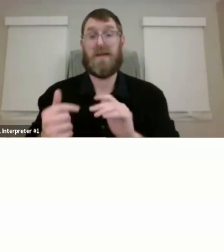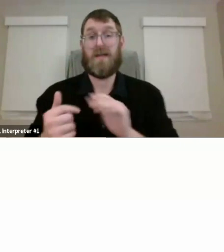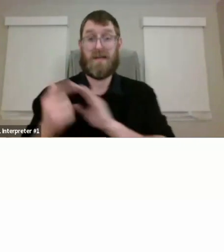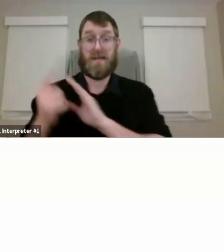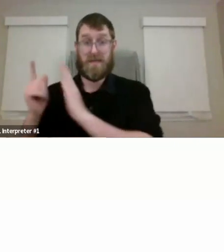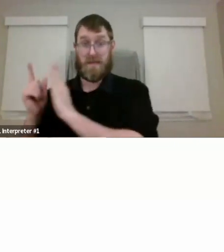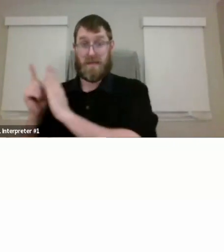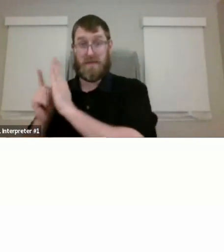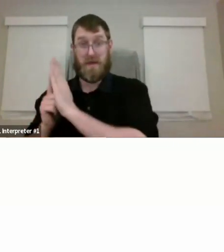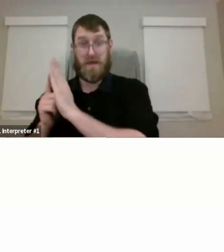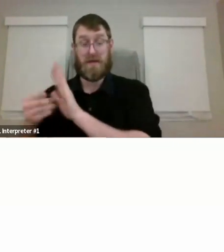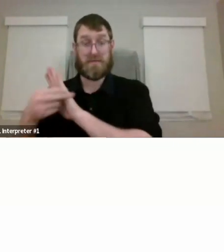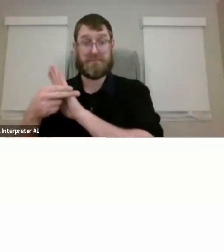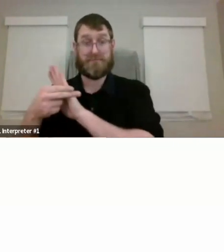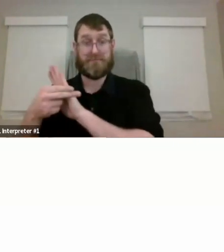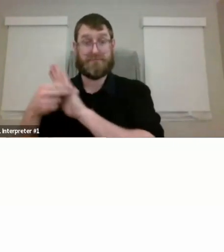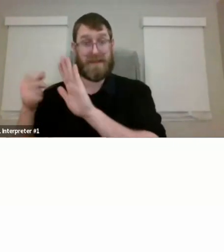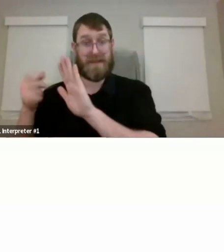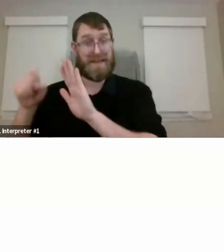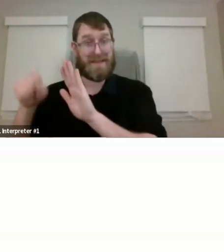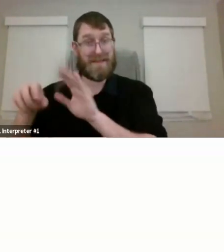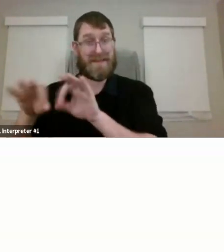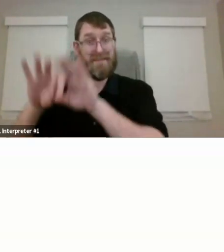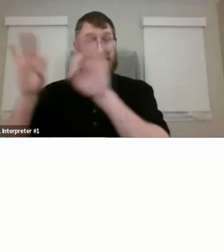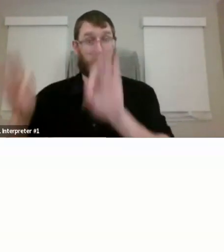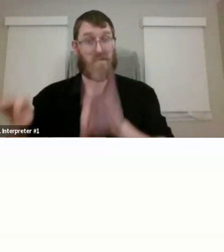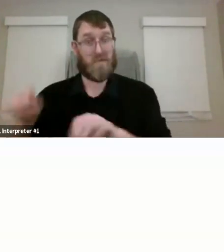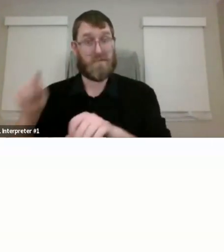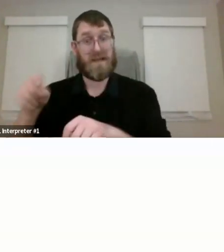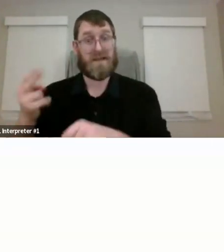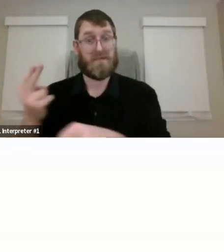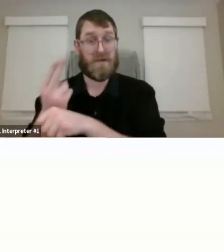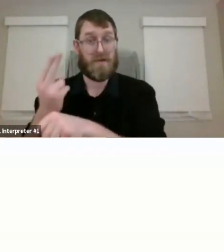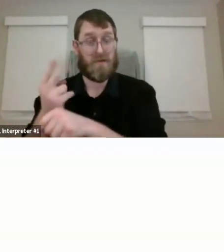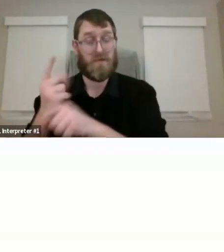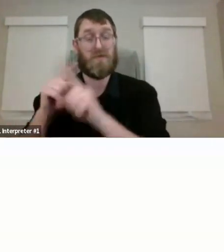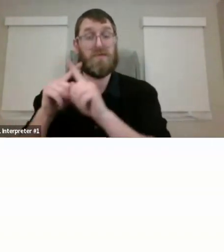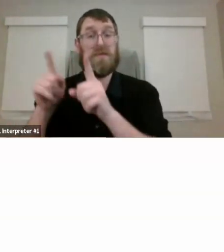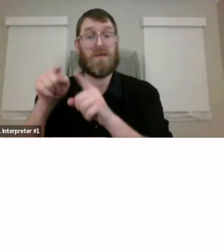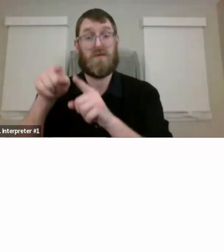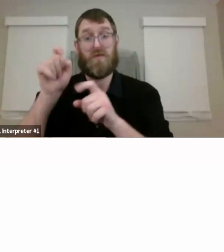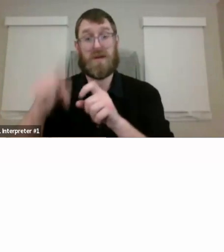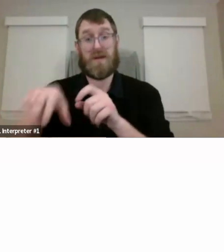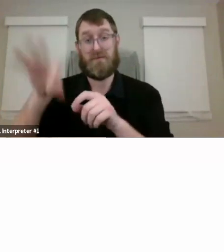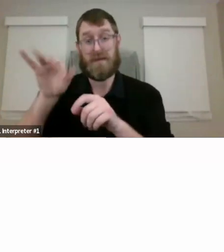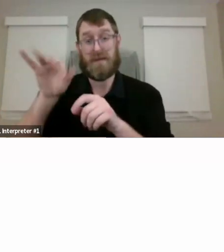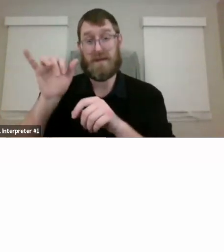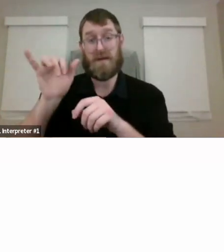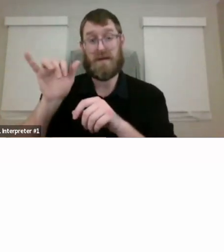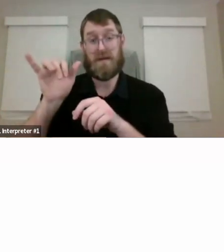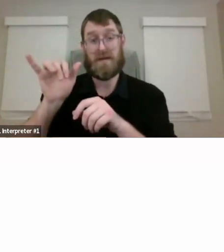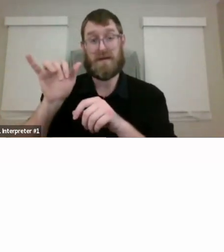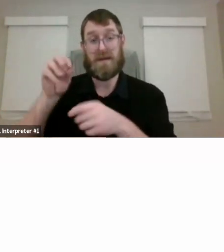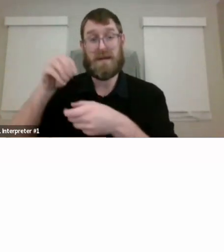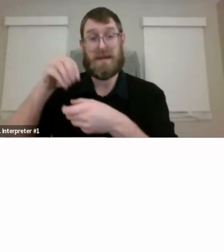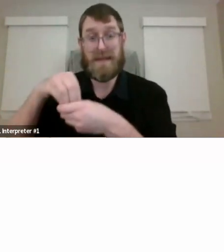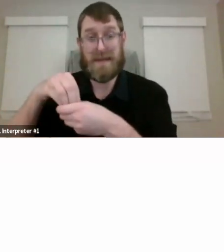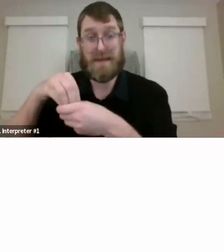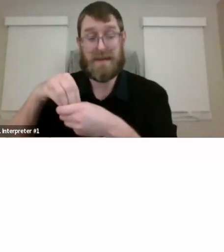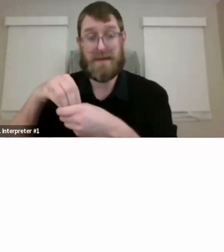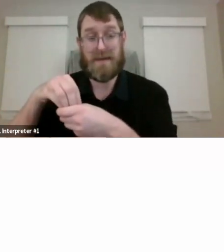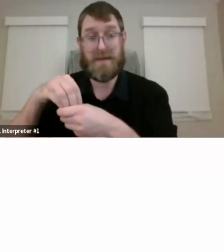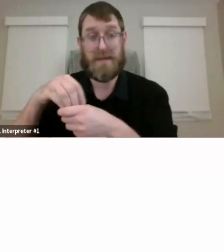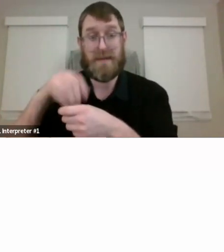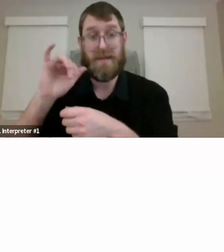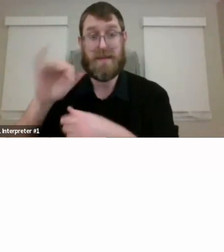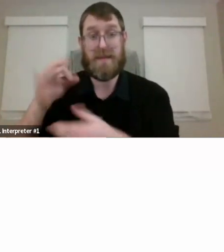that certain forms that have to be used, but you can find those even within the actual